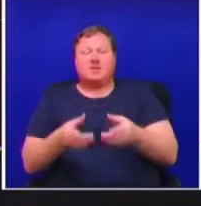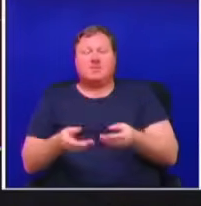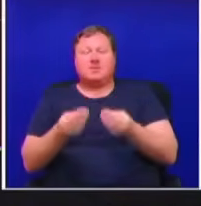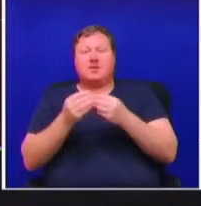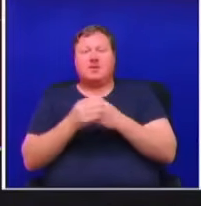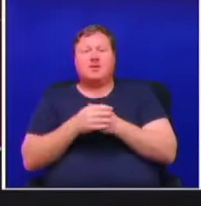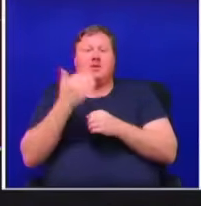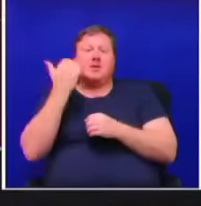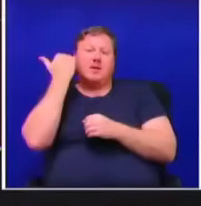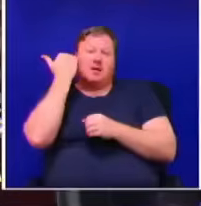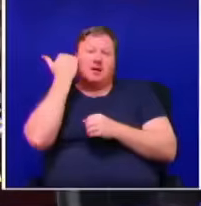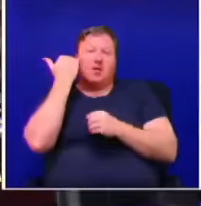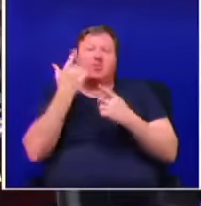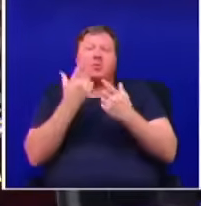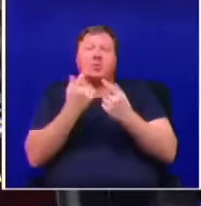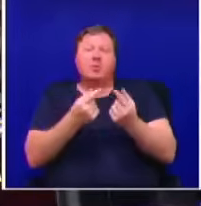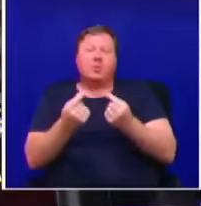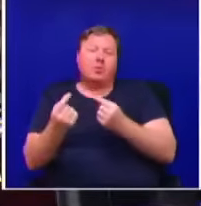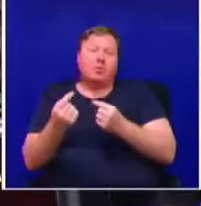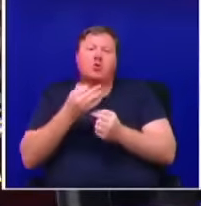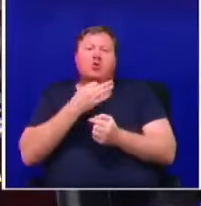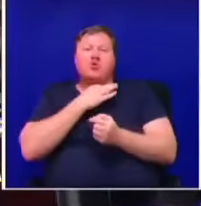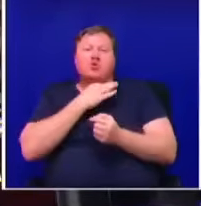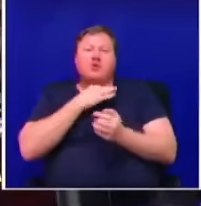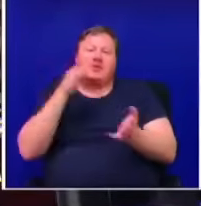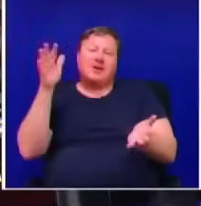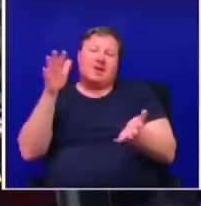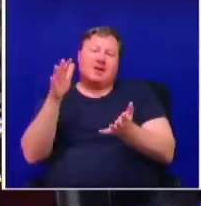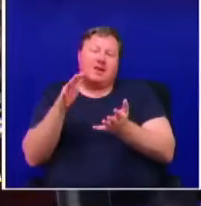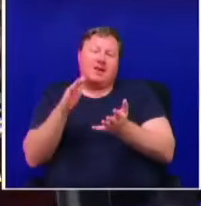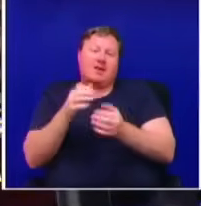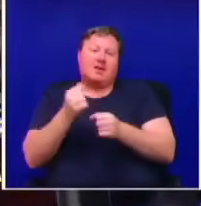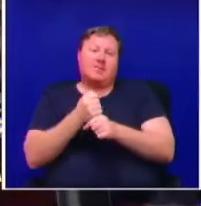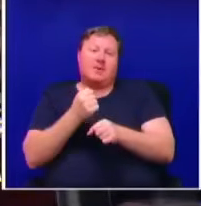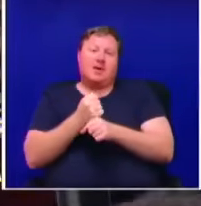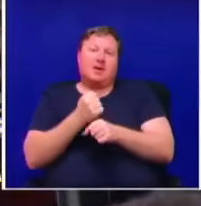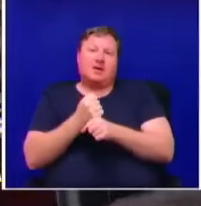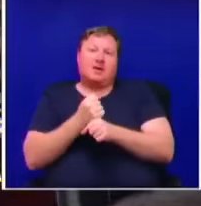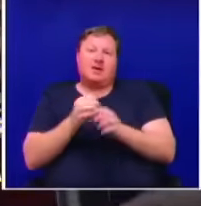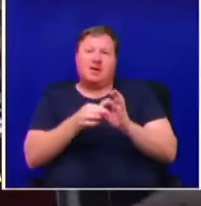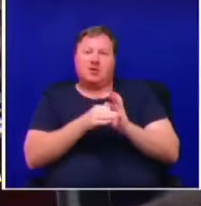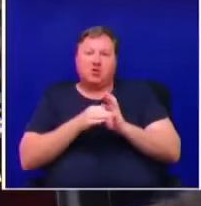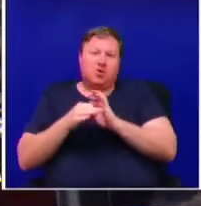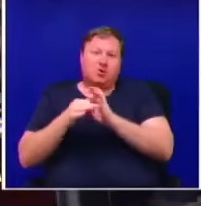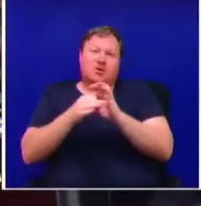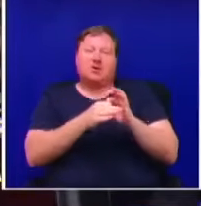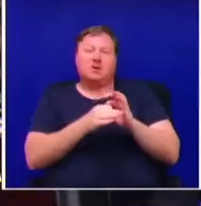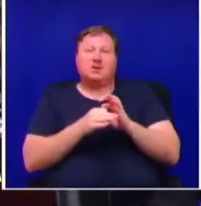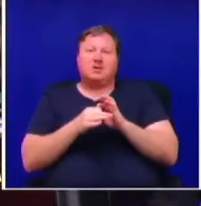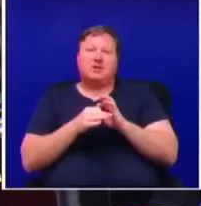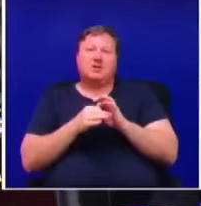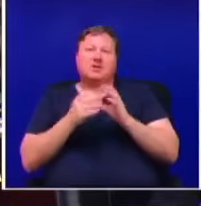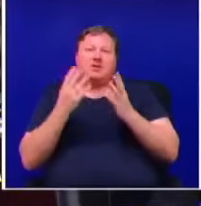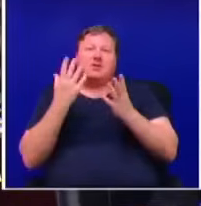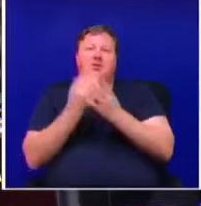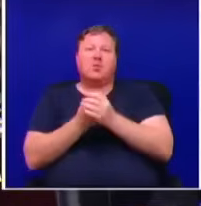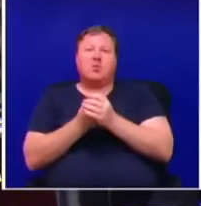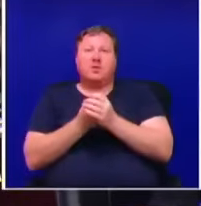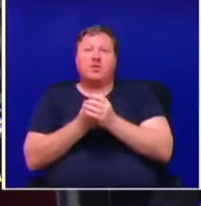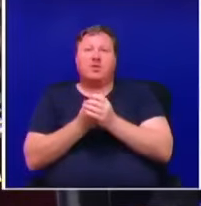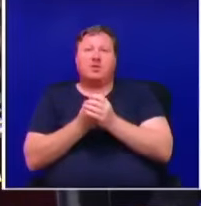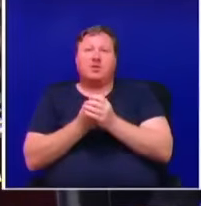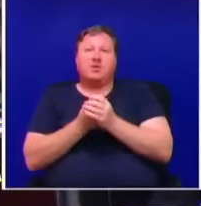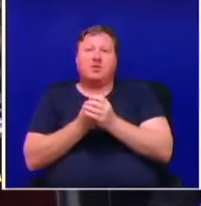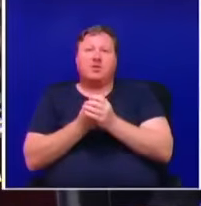avert the risks that are associated with this, with the termination of